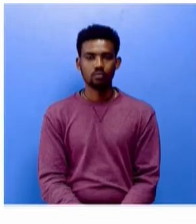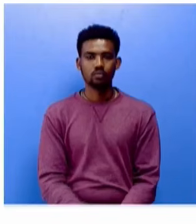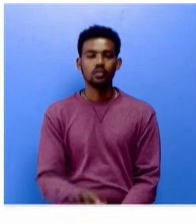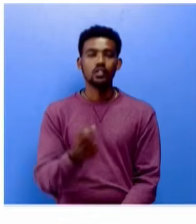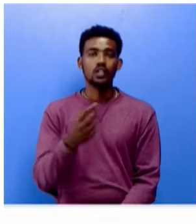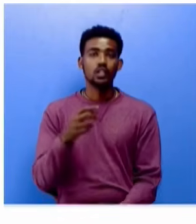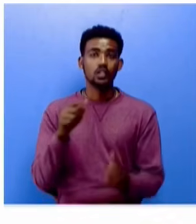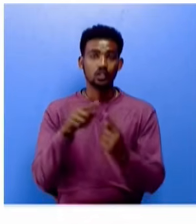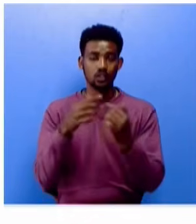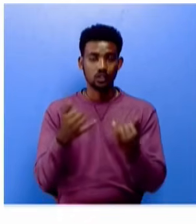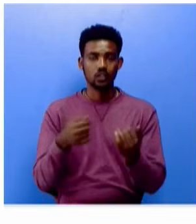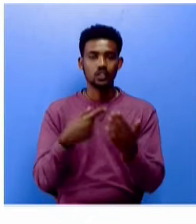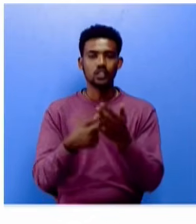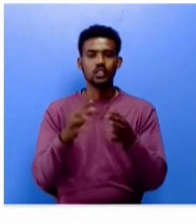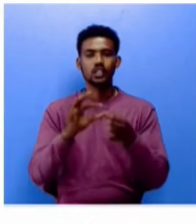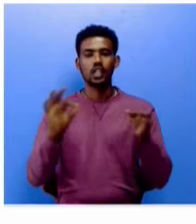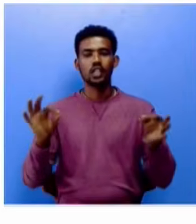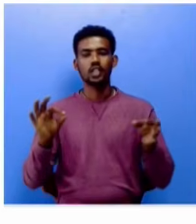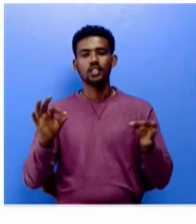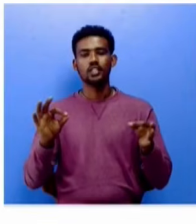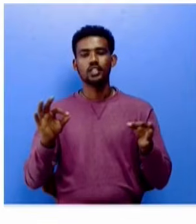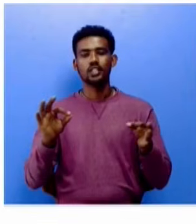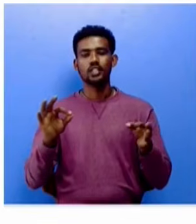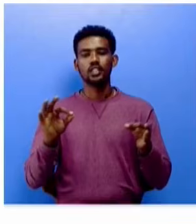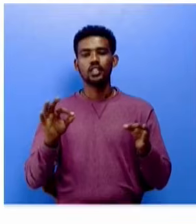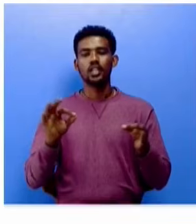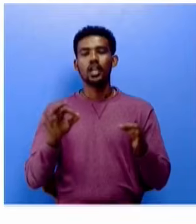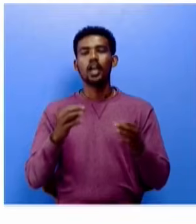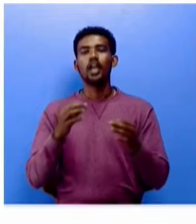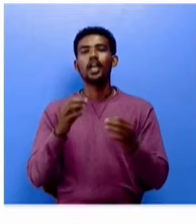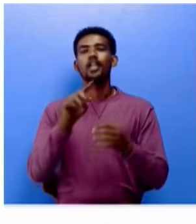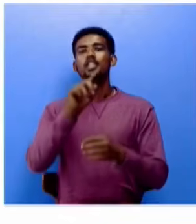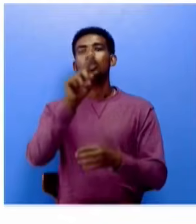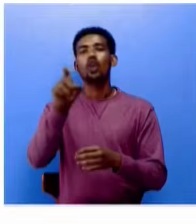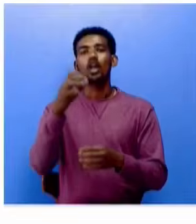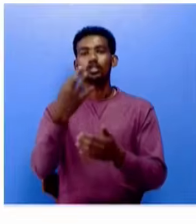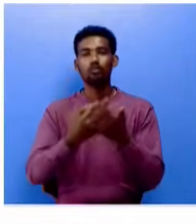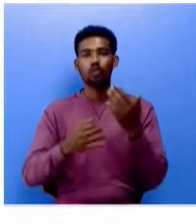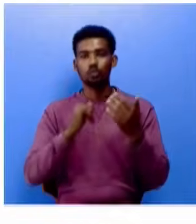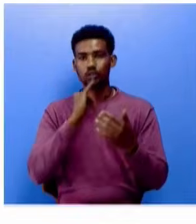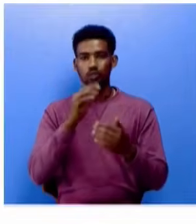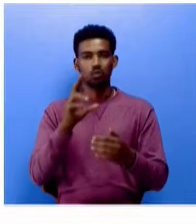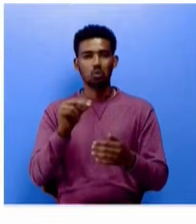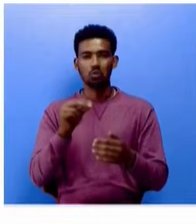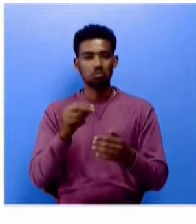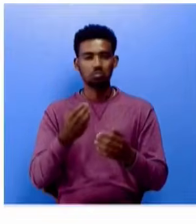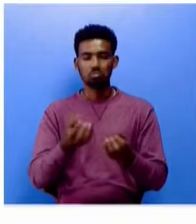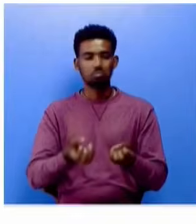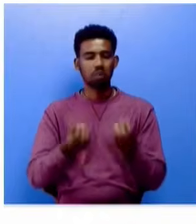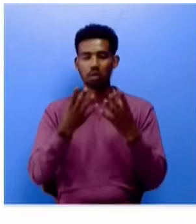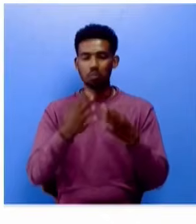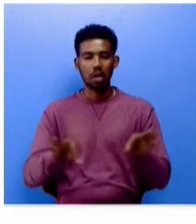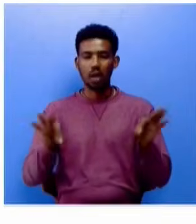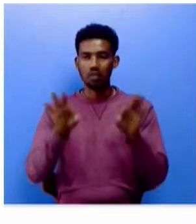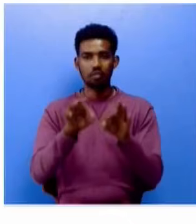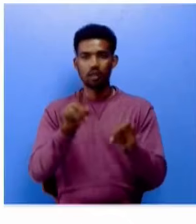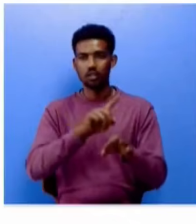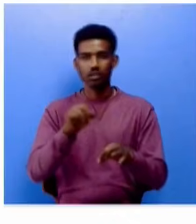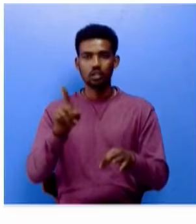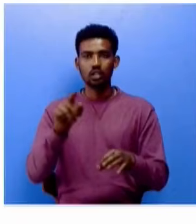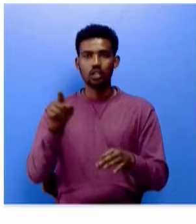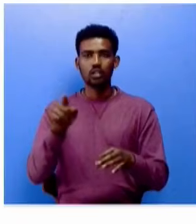Still in this sentence, interrogative form is not this much divided. It's just less